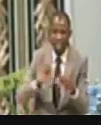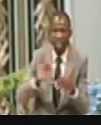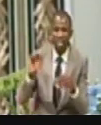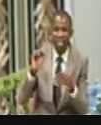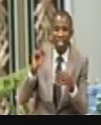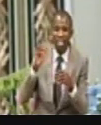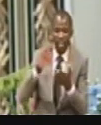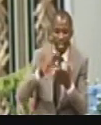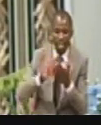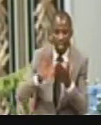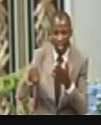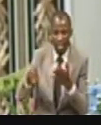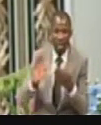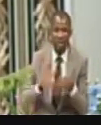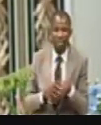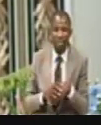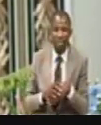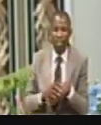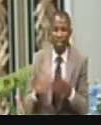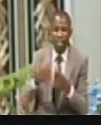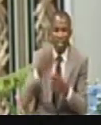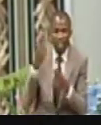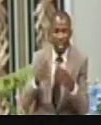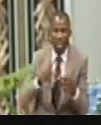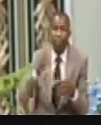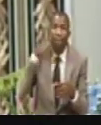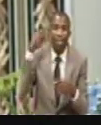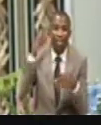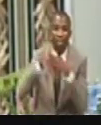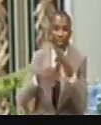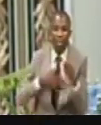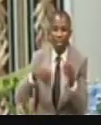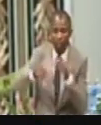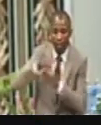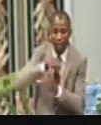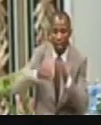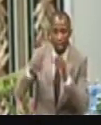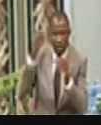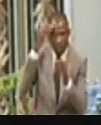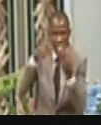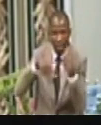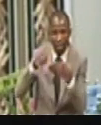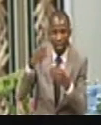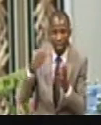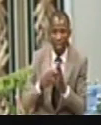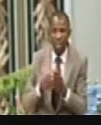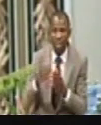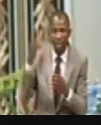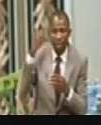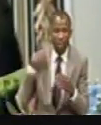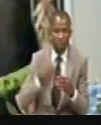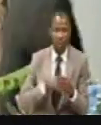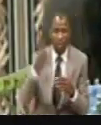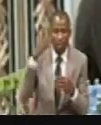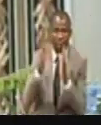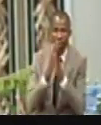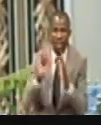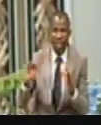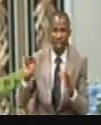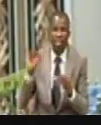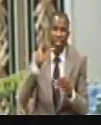and it has caused me to have a spillover. I've been, my pastors in my fellowship, they know about my case, and we've been praying and believing